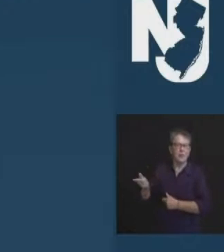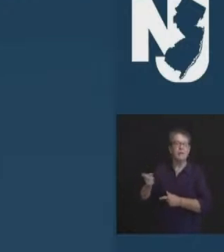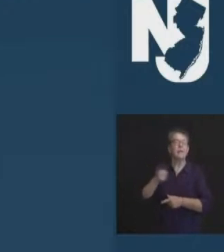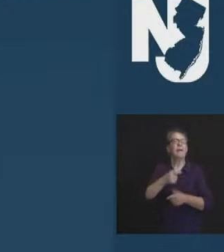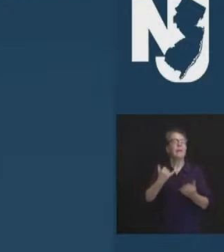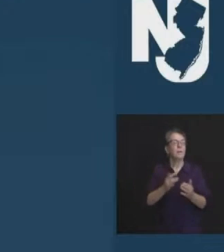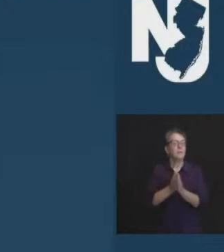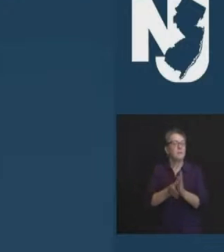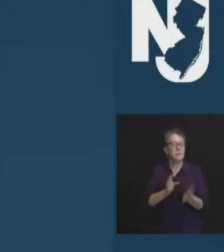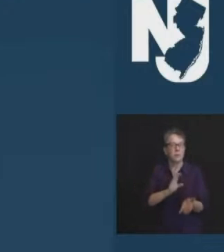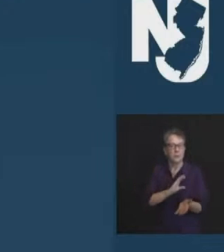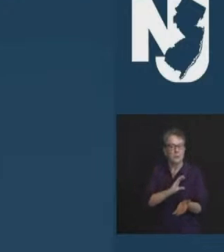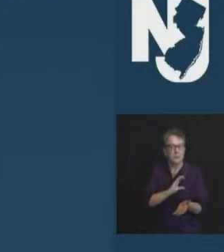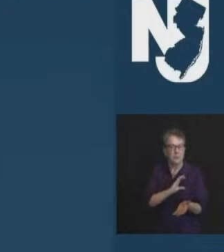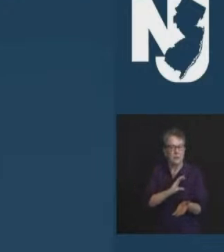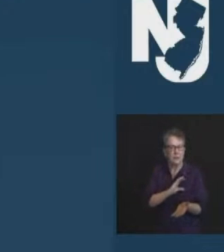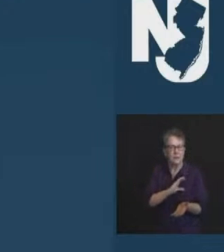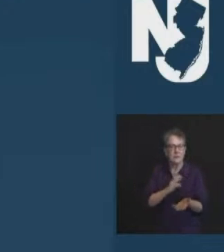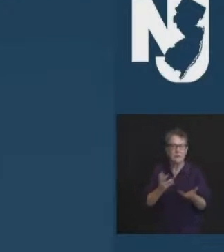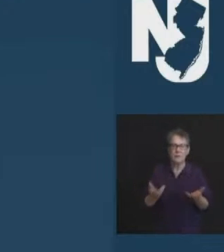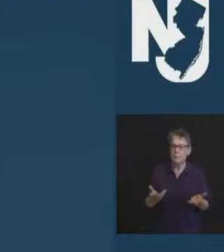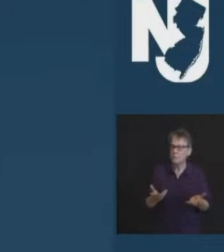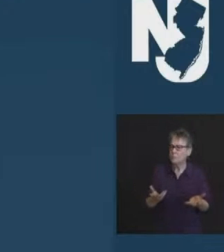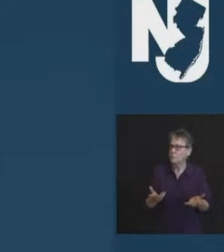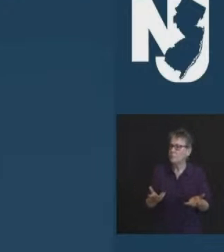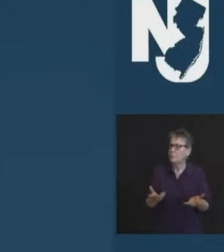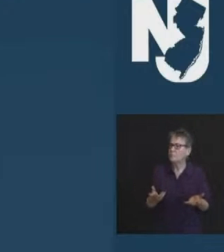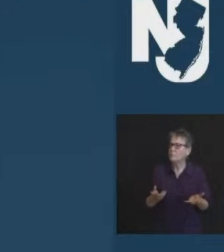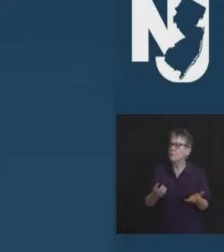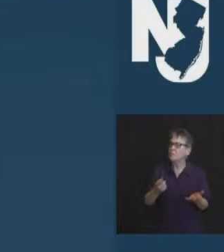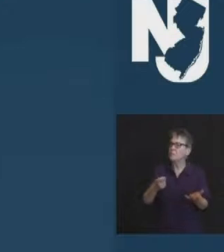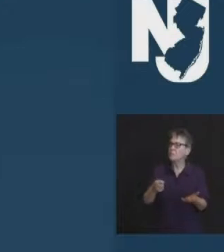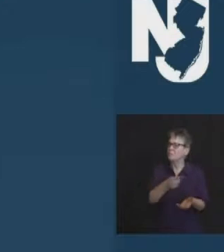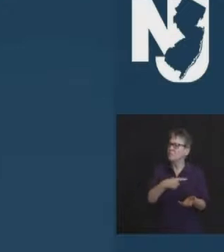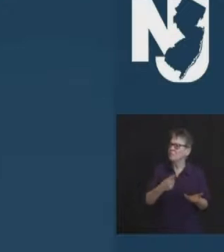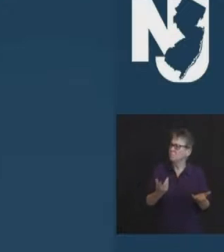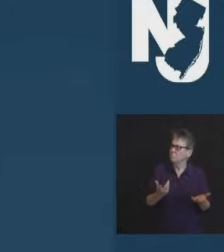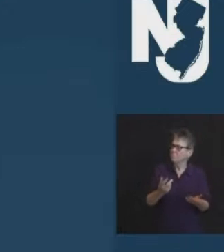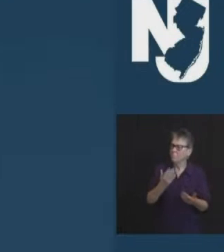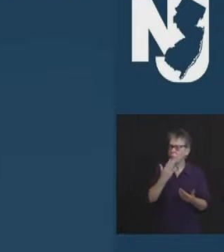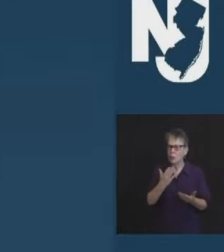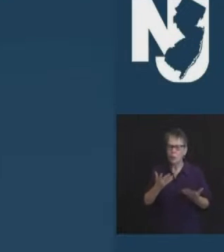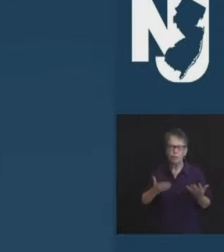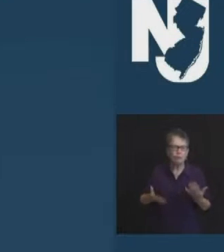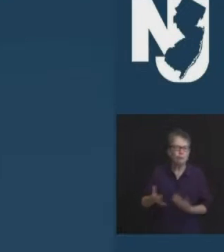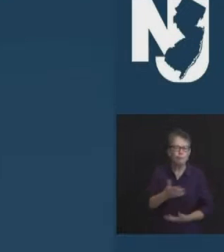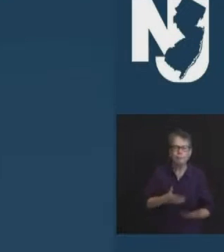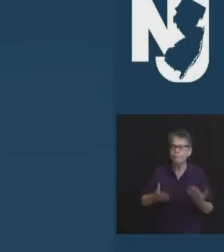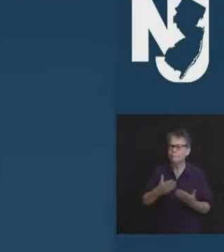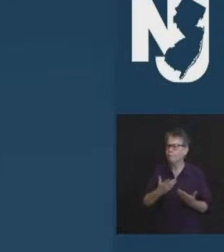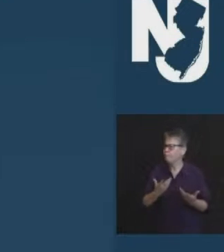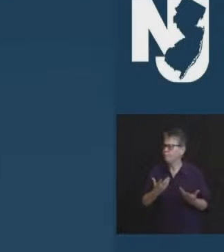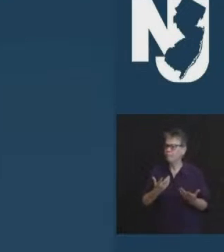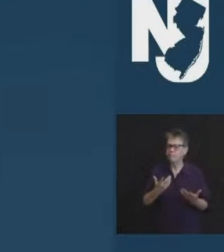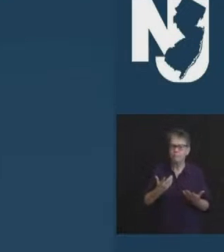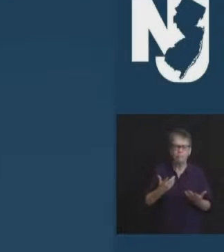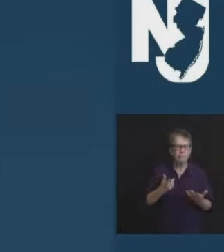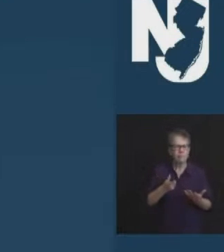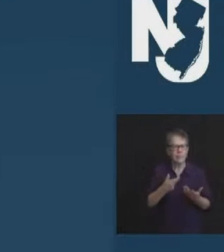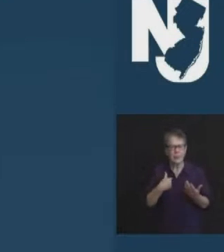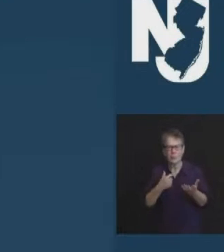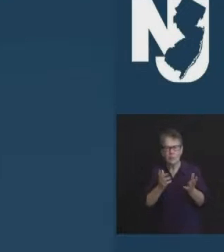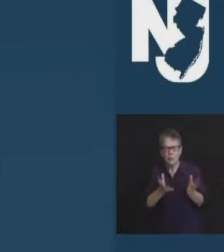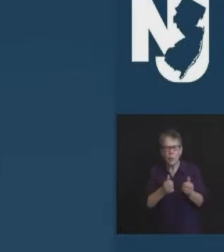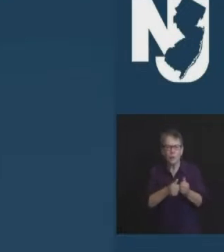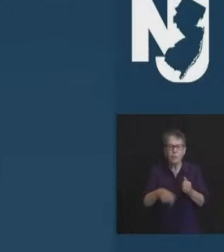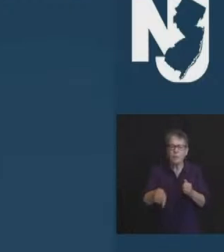visitors who would come from around the world to tour our Capitol and with the members and congressional staff, regardless of party, by the way,